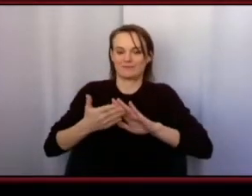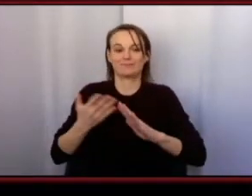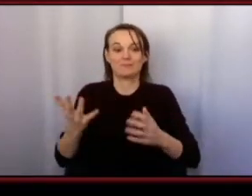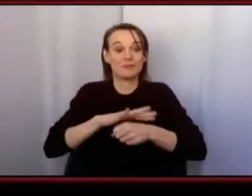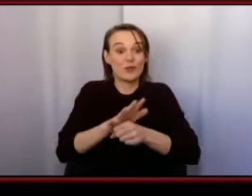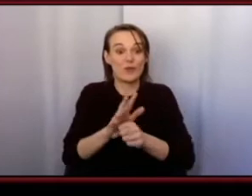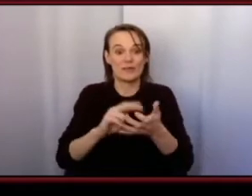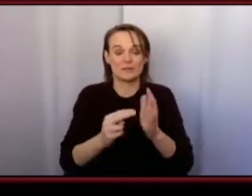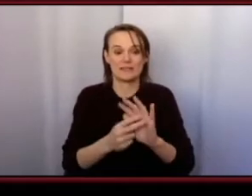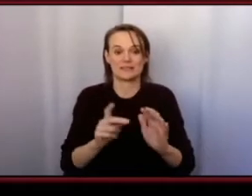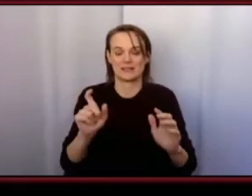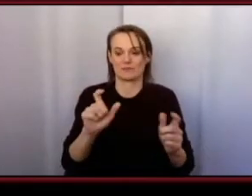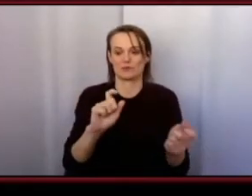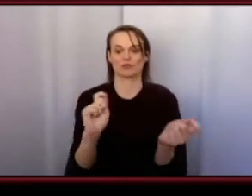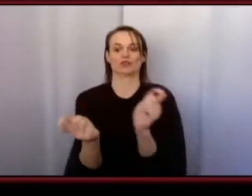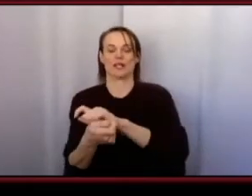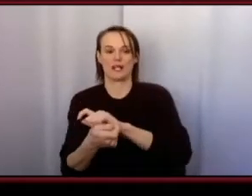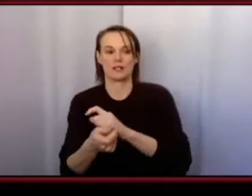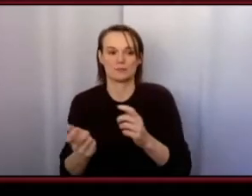we've all had to change things we've done